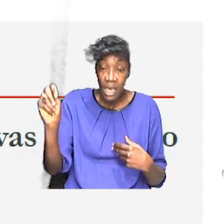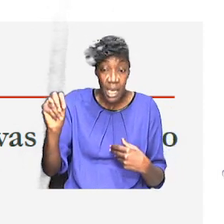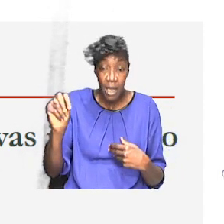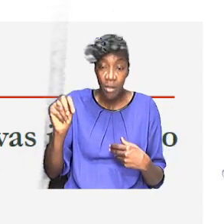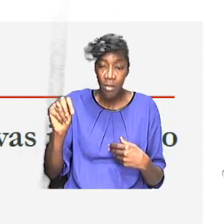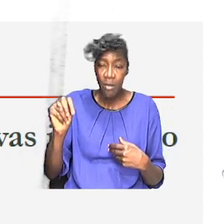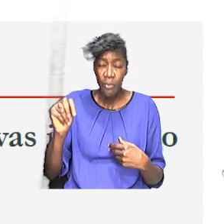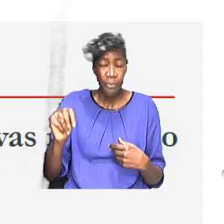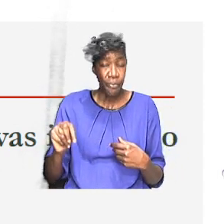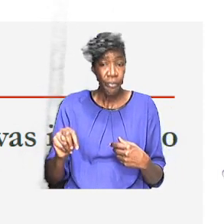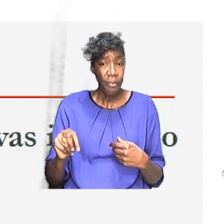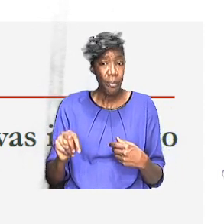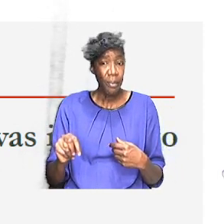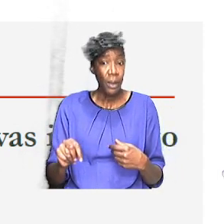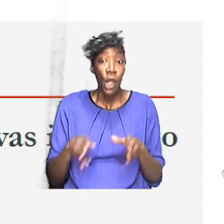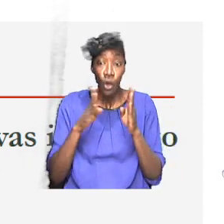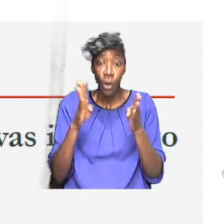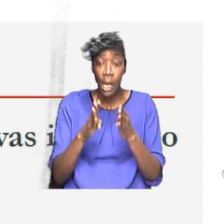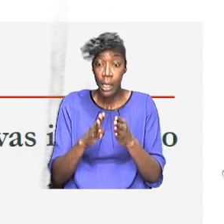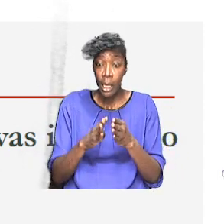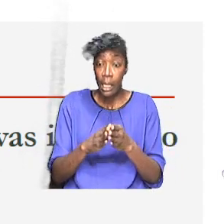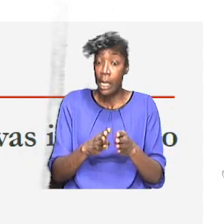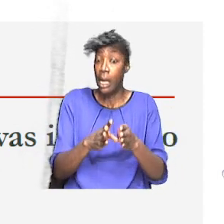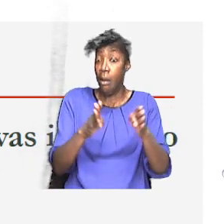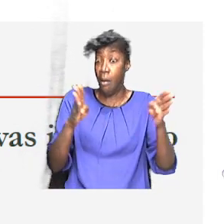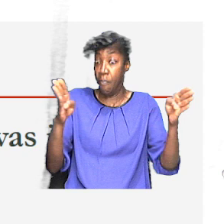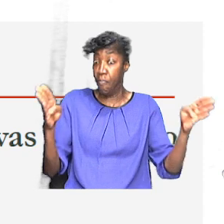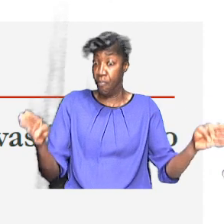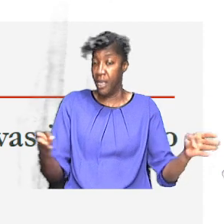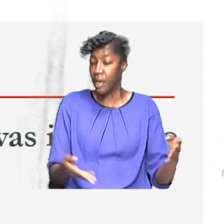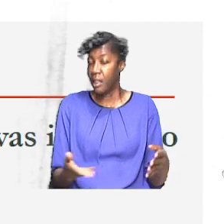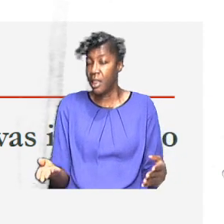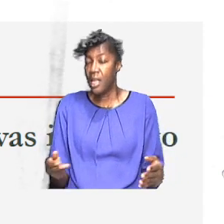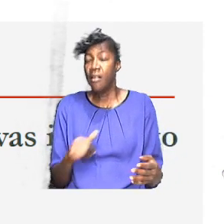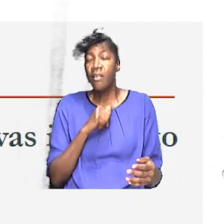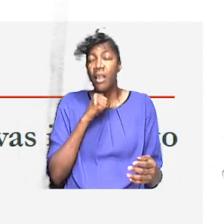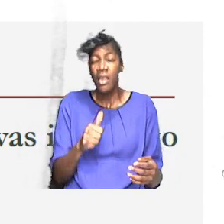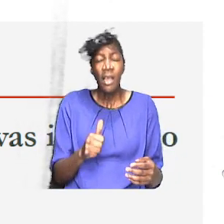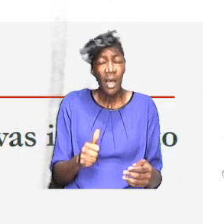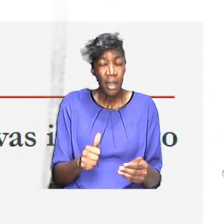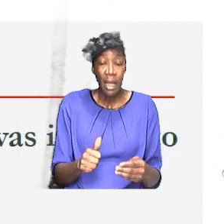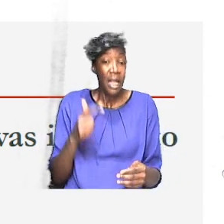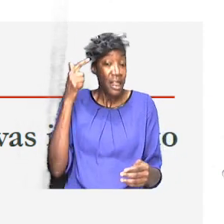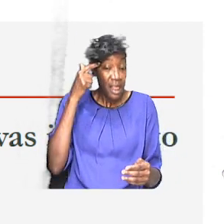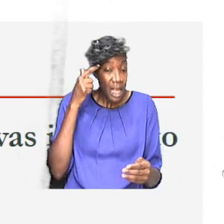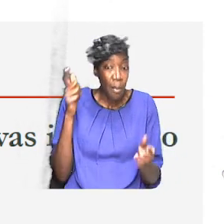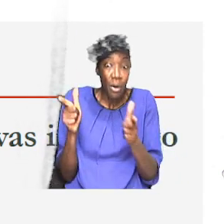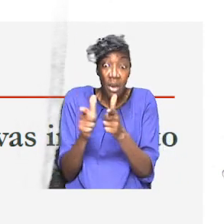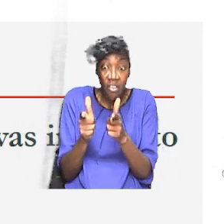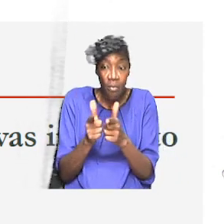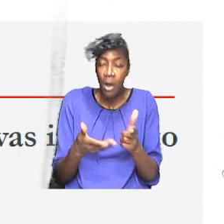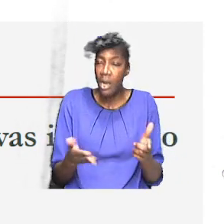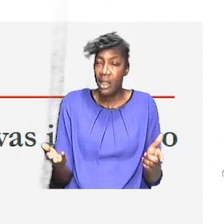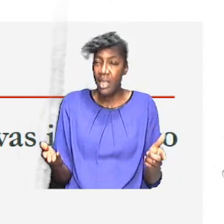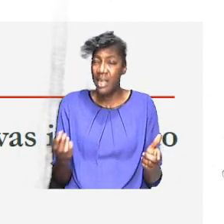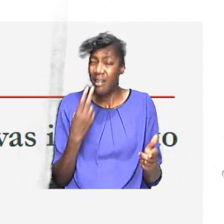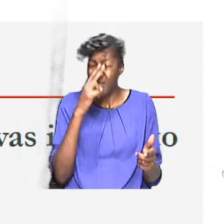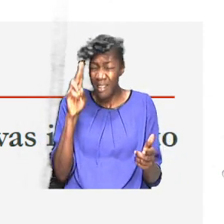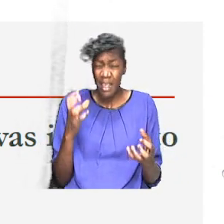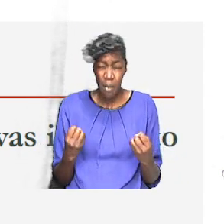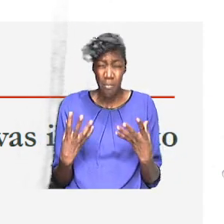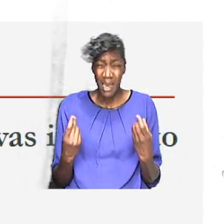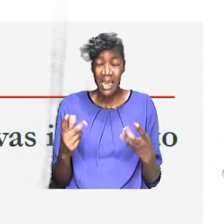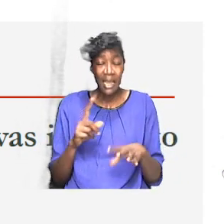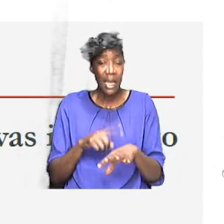God, the major things are major in the major, are not minor, are not major in the minor. Amen. So we see many cases